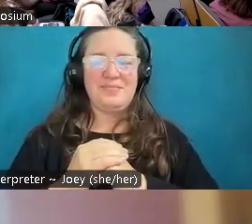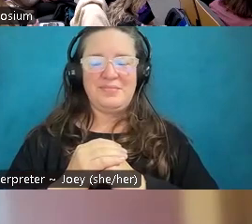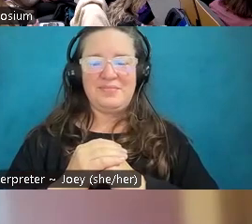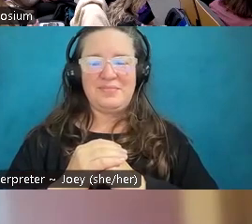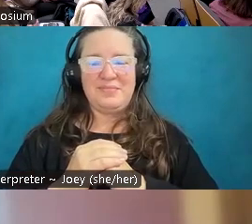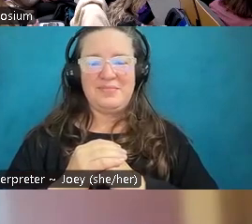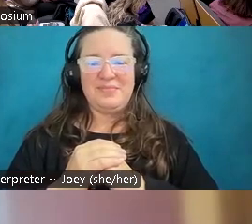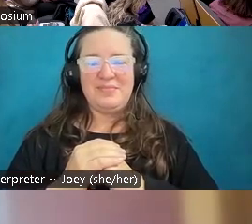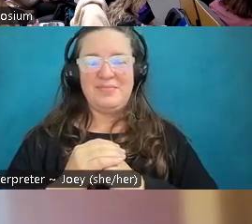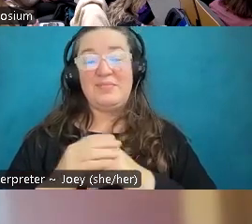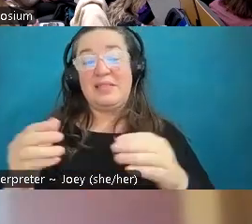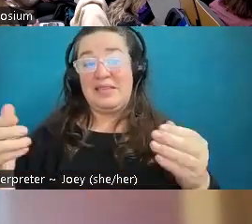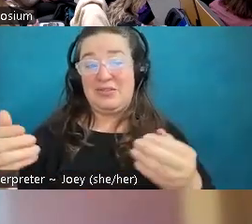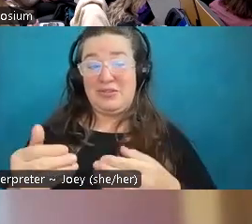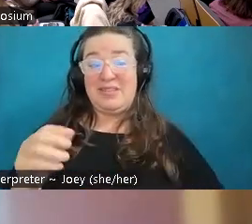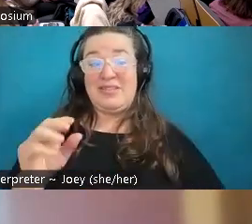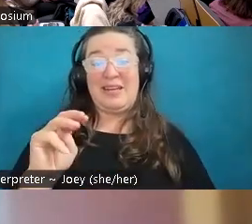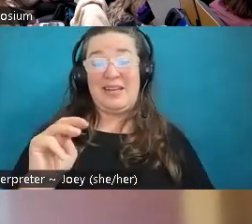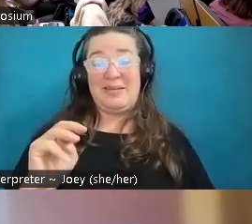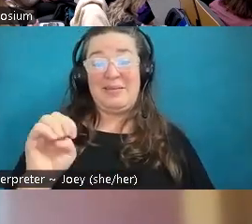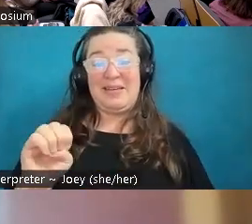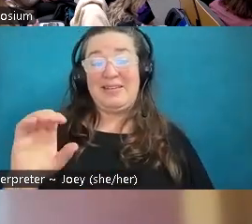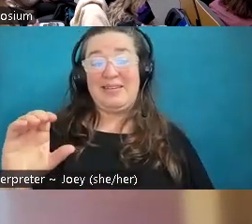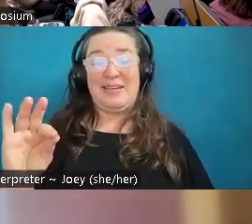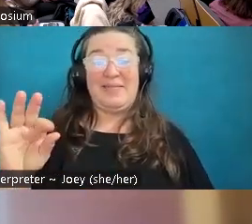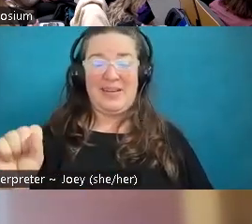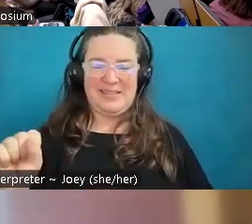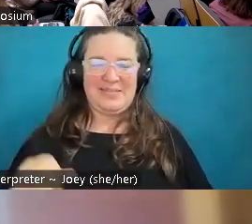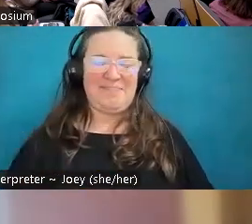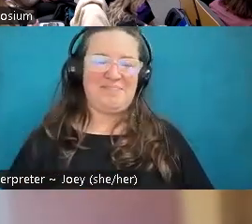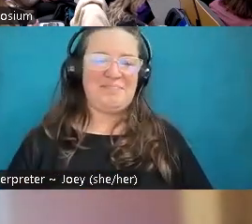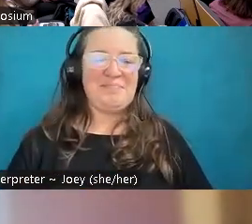So introducing MECFS. Next.